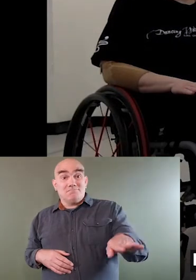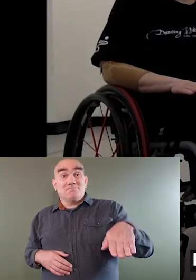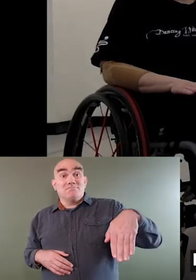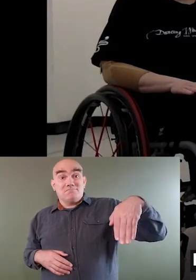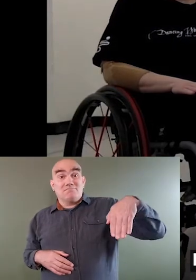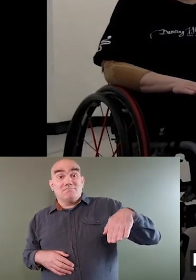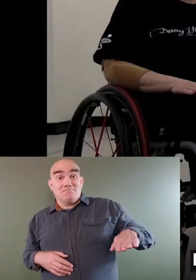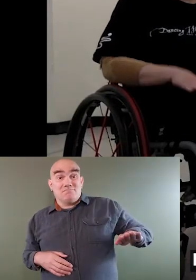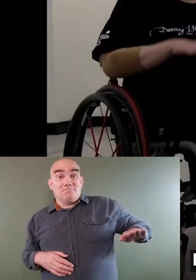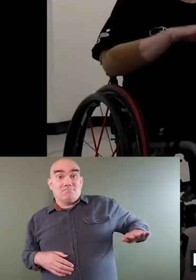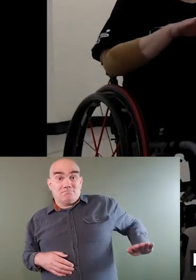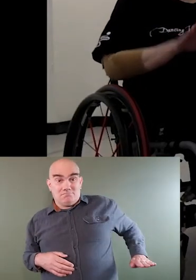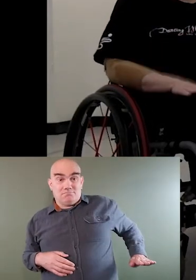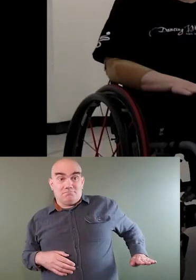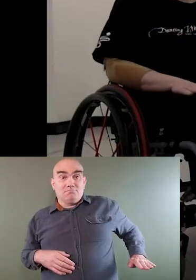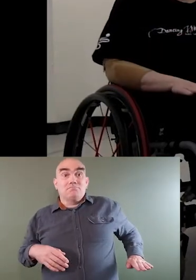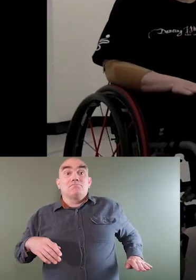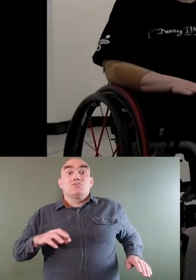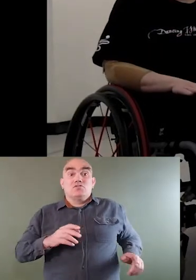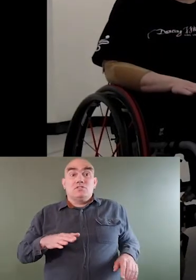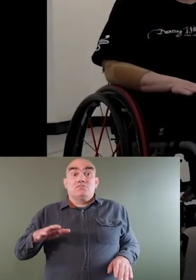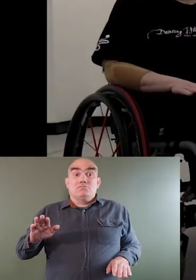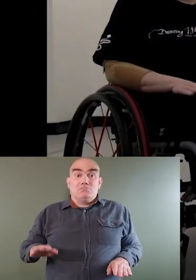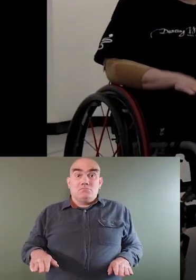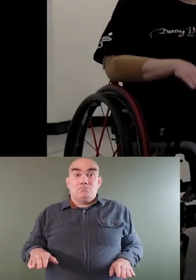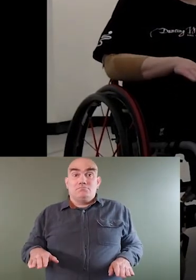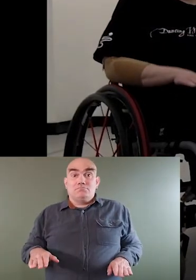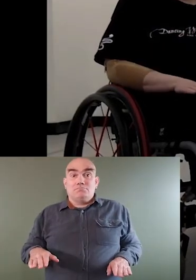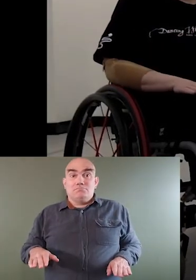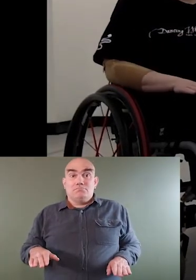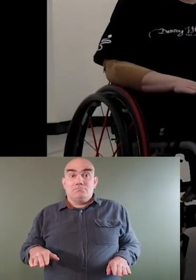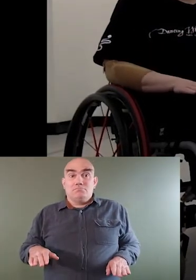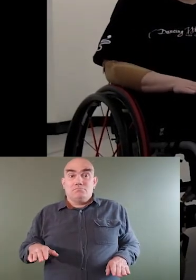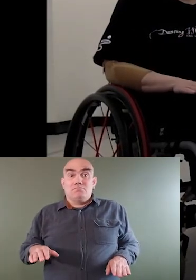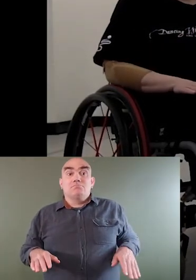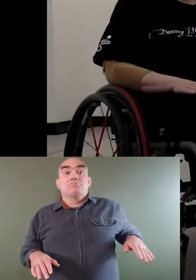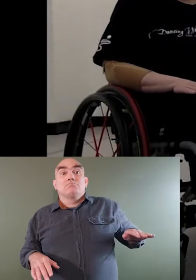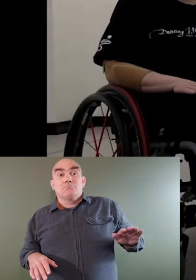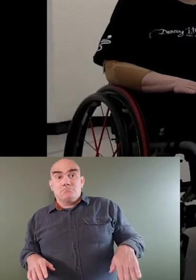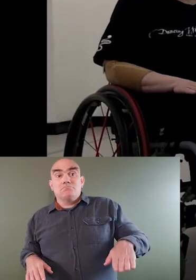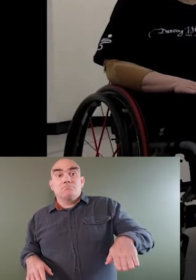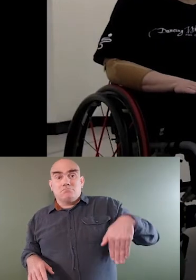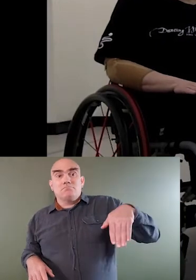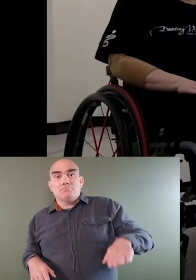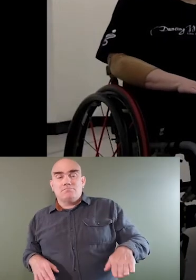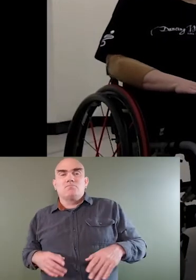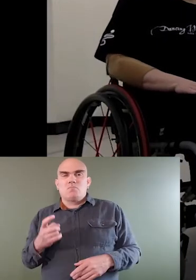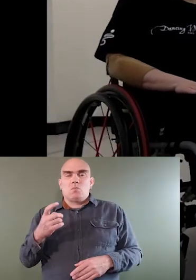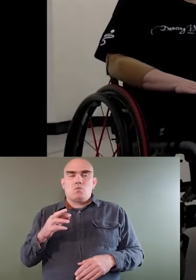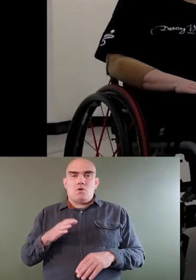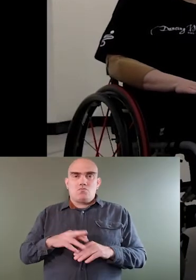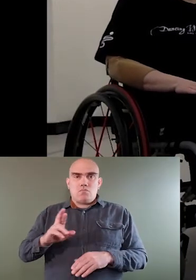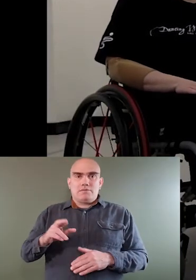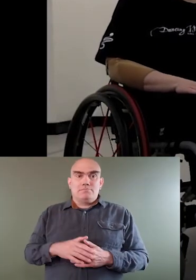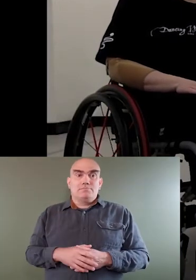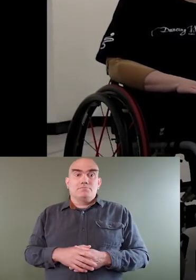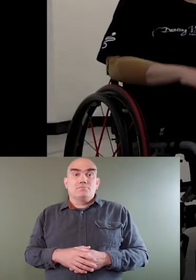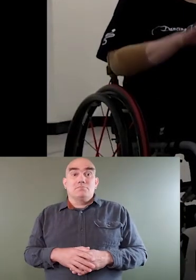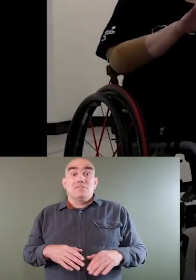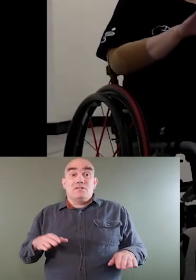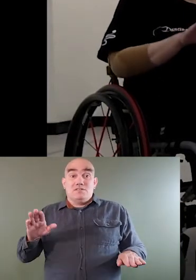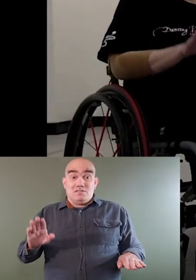spank, into ball, change, stomp, spank, stomp. One more time on the right. Here